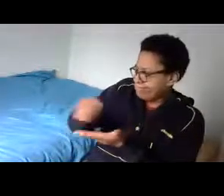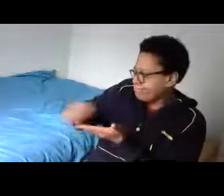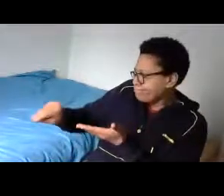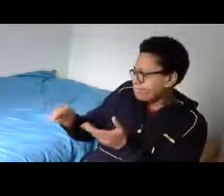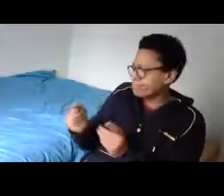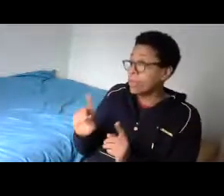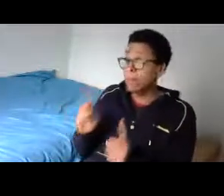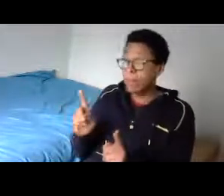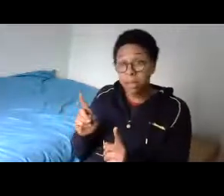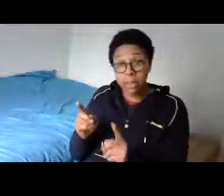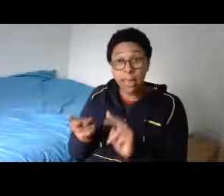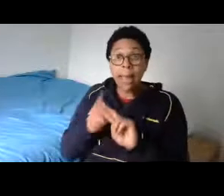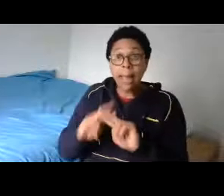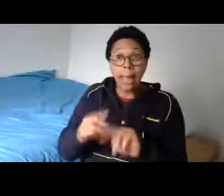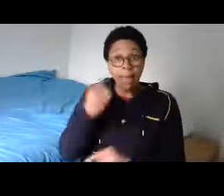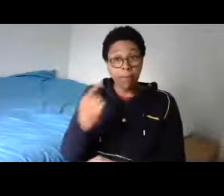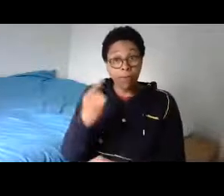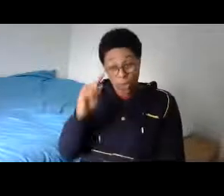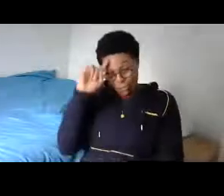you have to